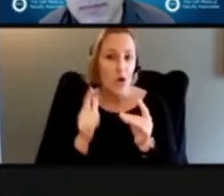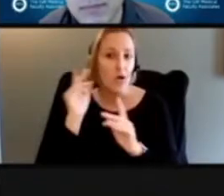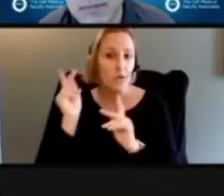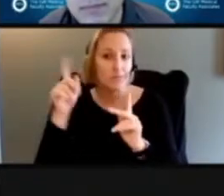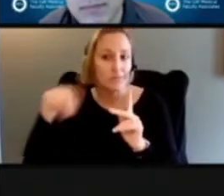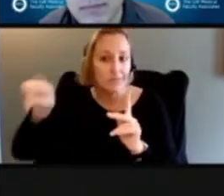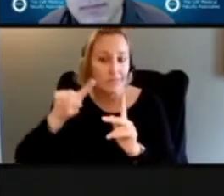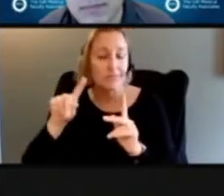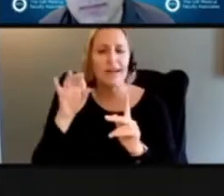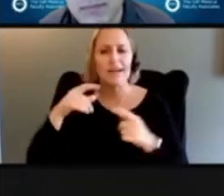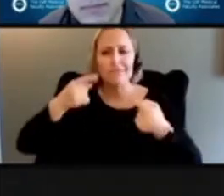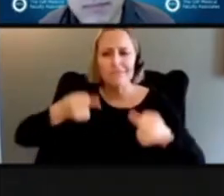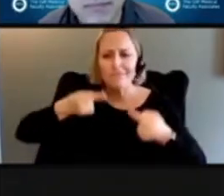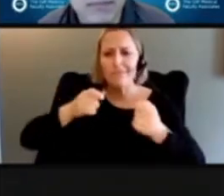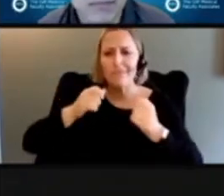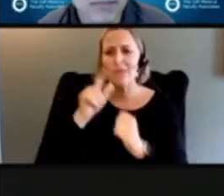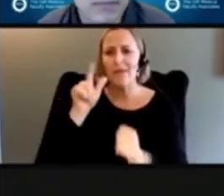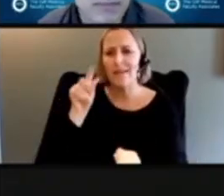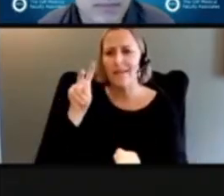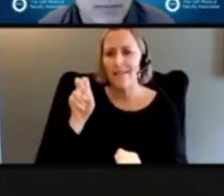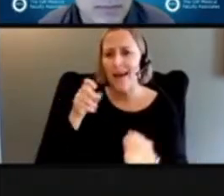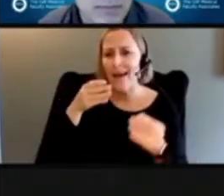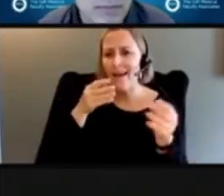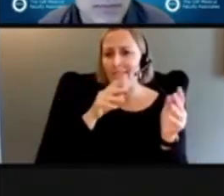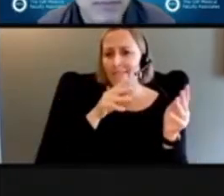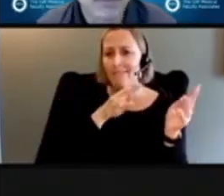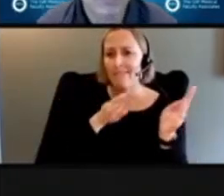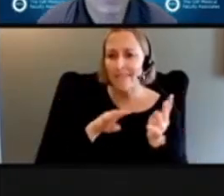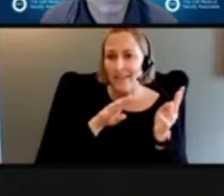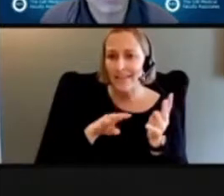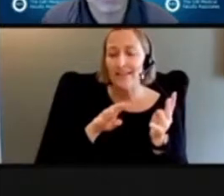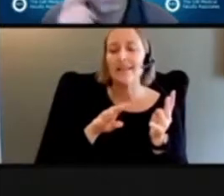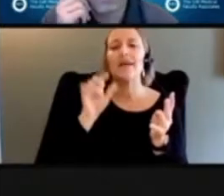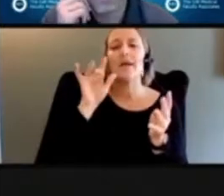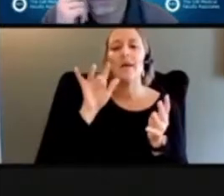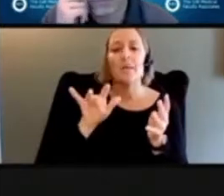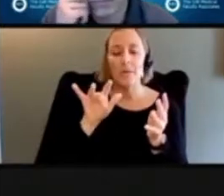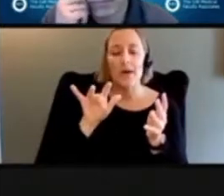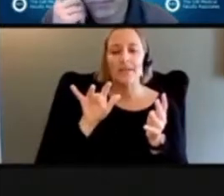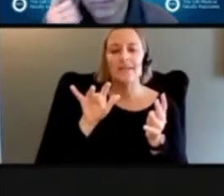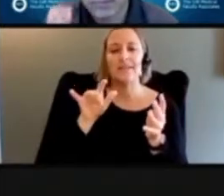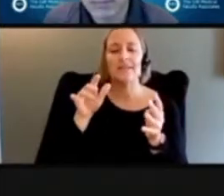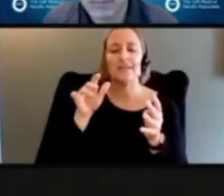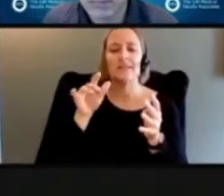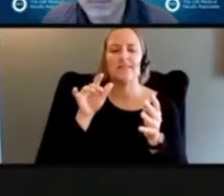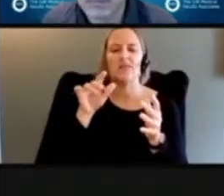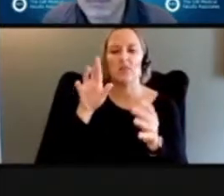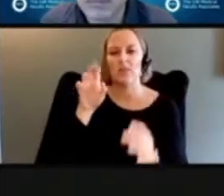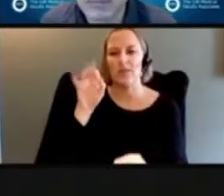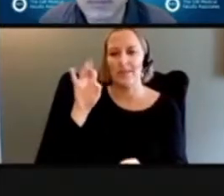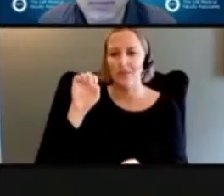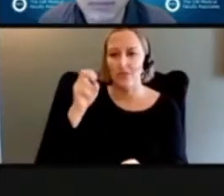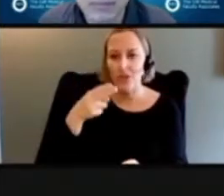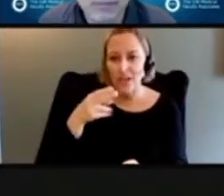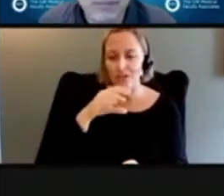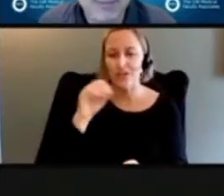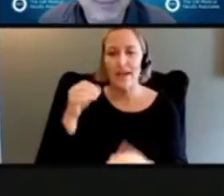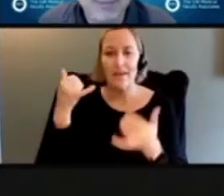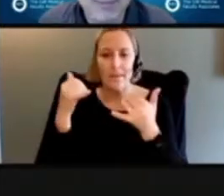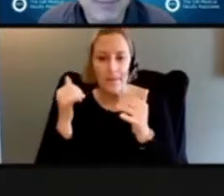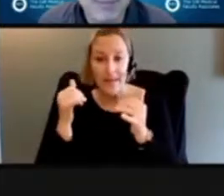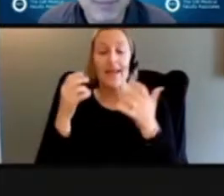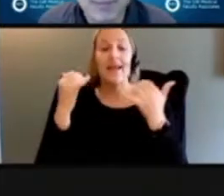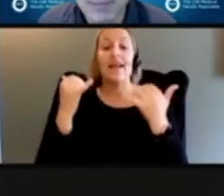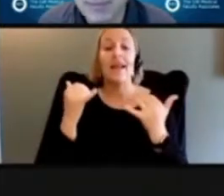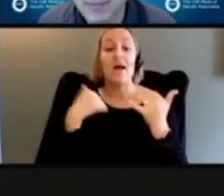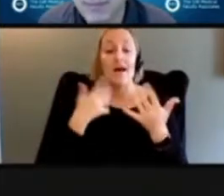please try refreshing your screen and pressing the play button. Okay, with that, I think I've covered